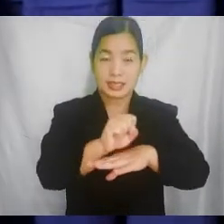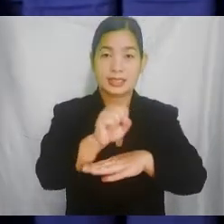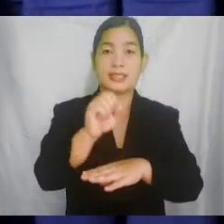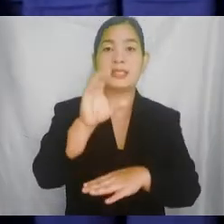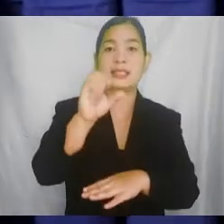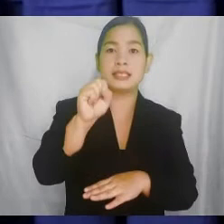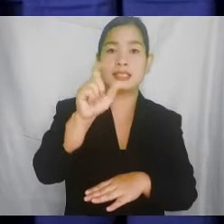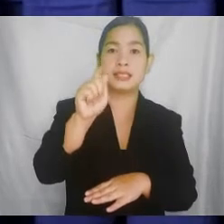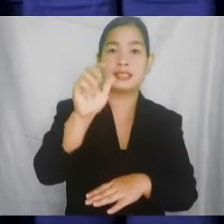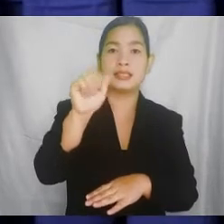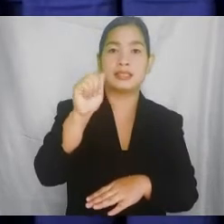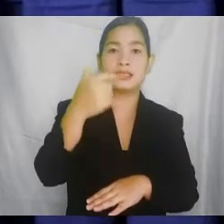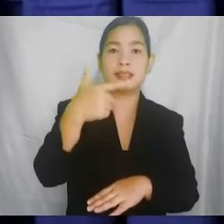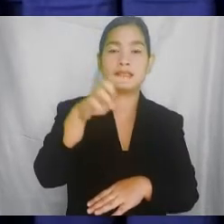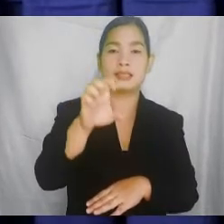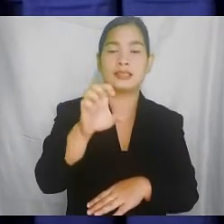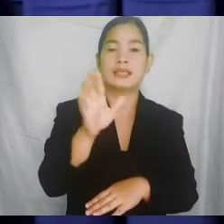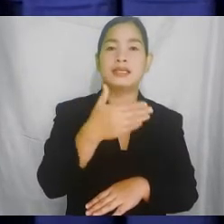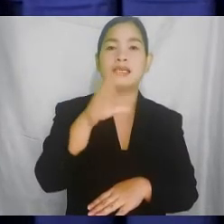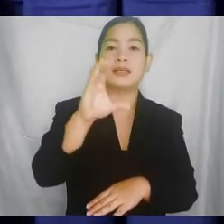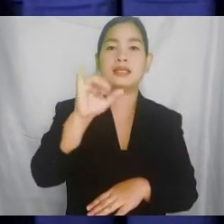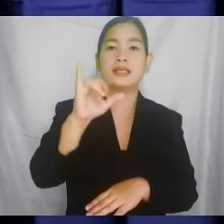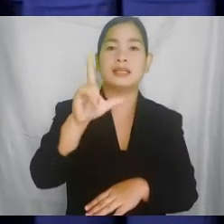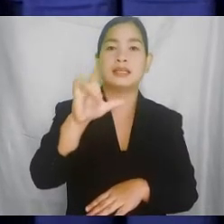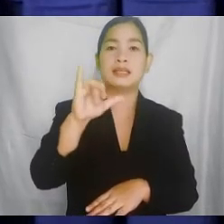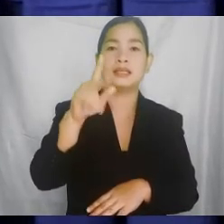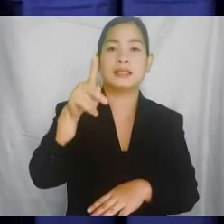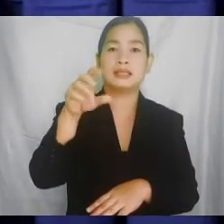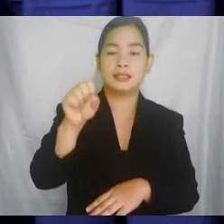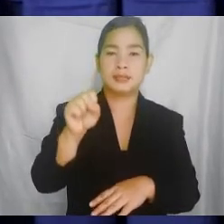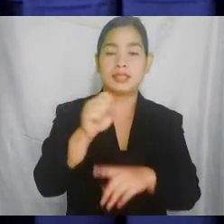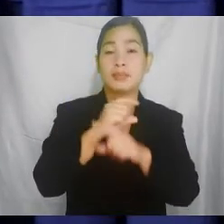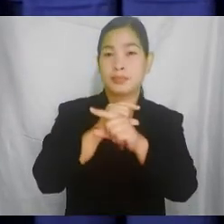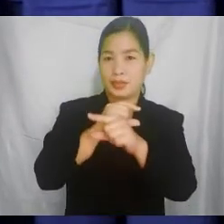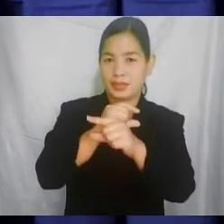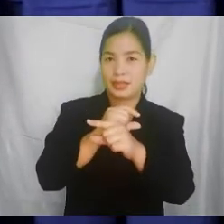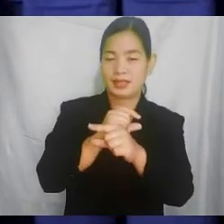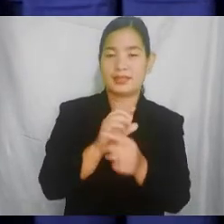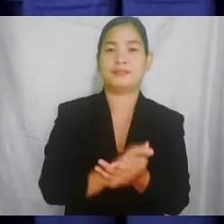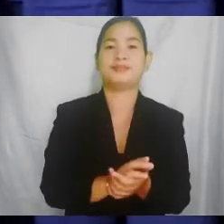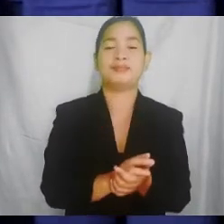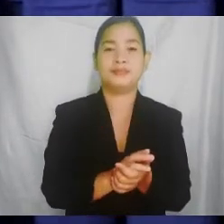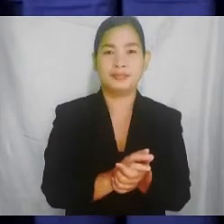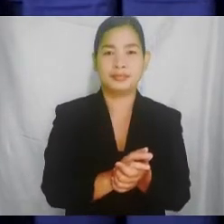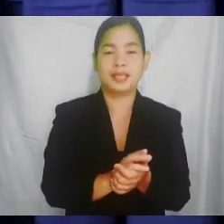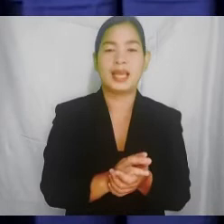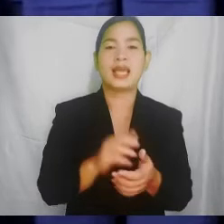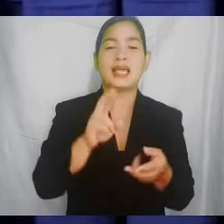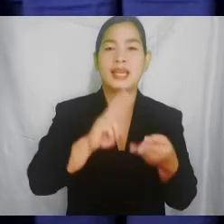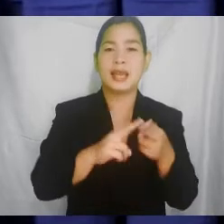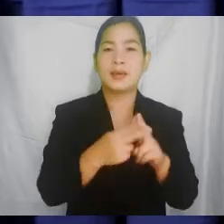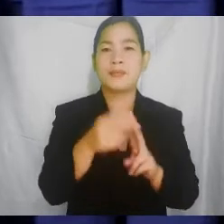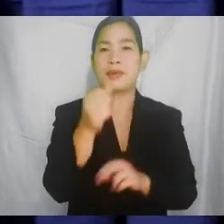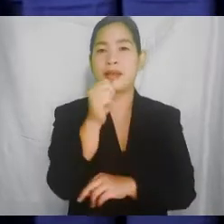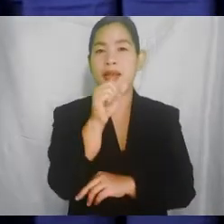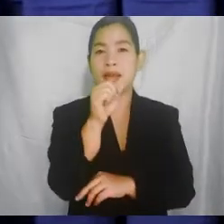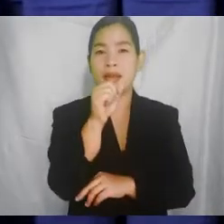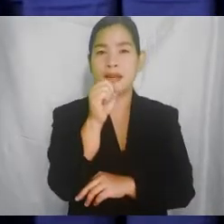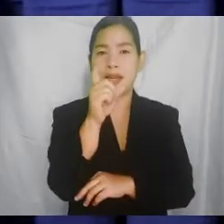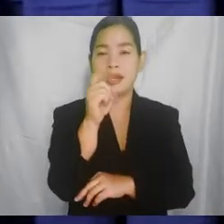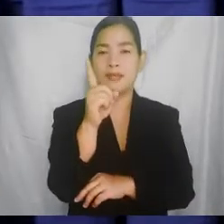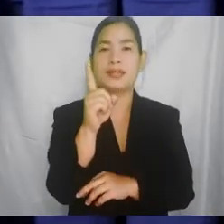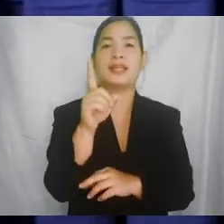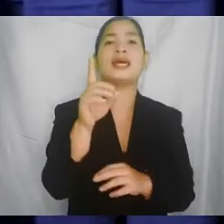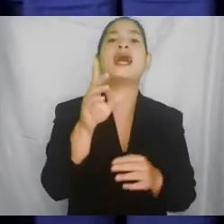stage. For number 11, the correct answer is diaphragm, which contains